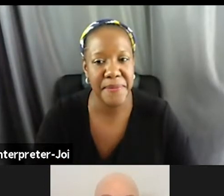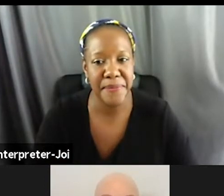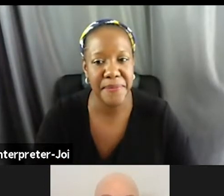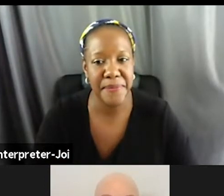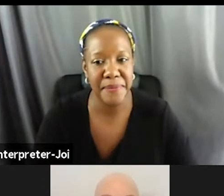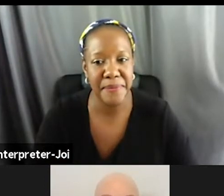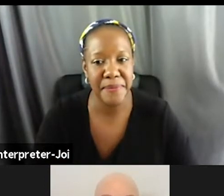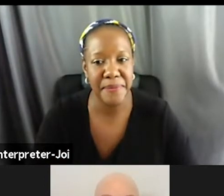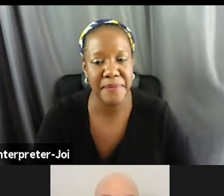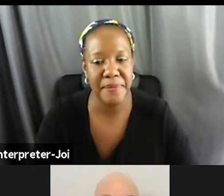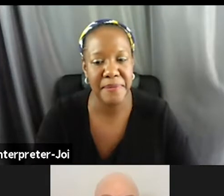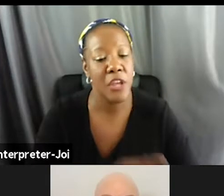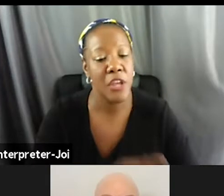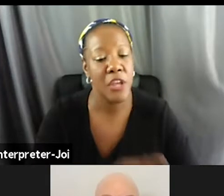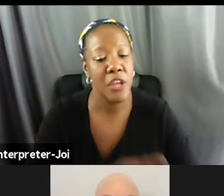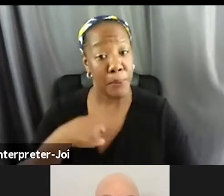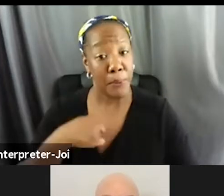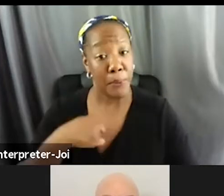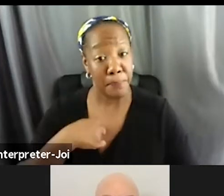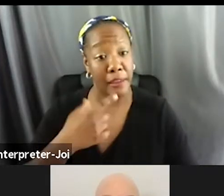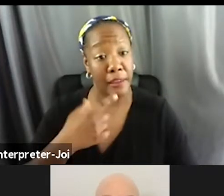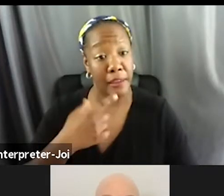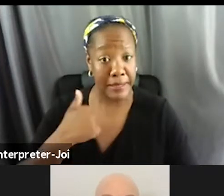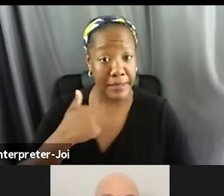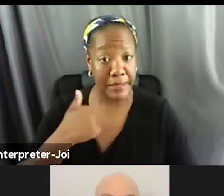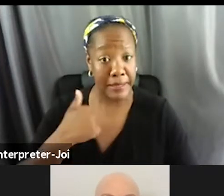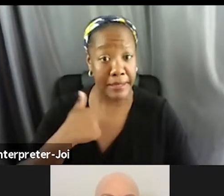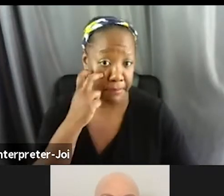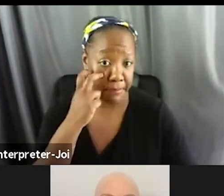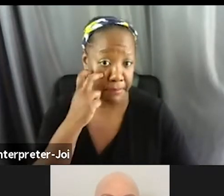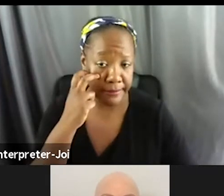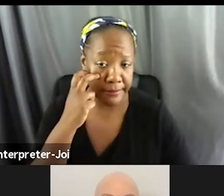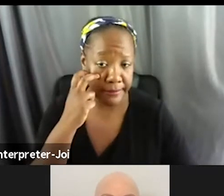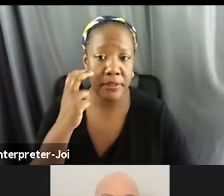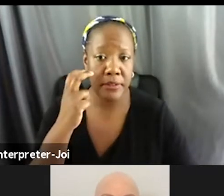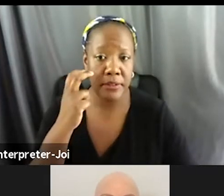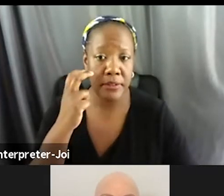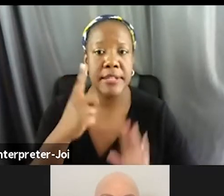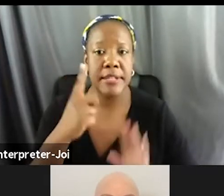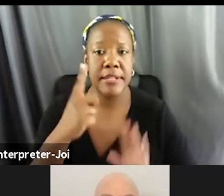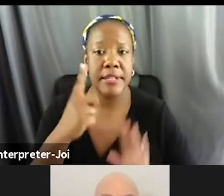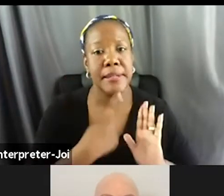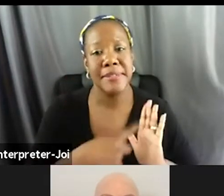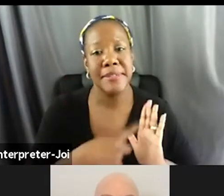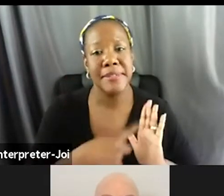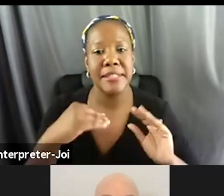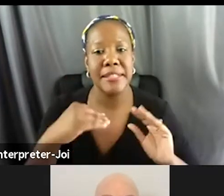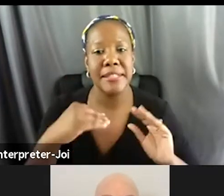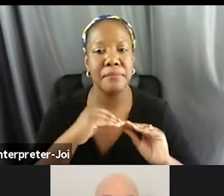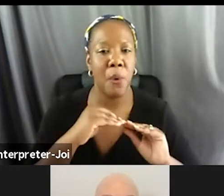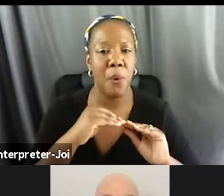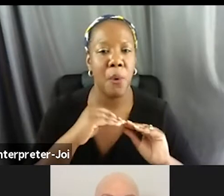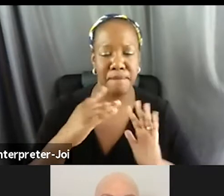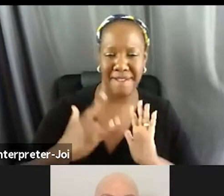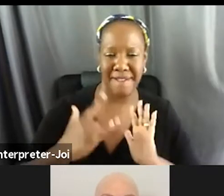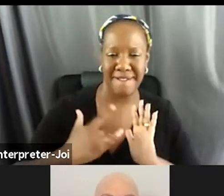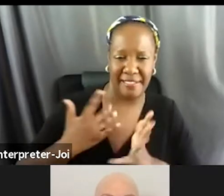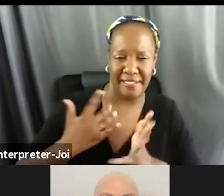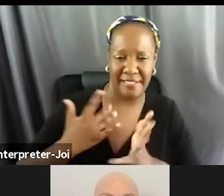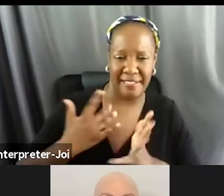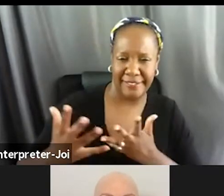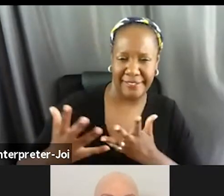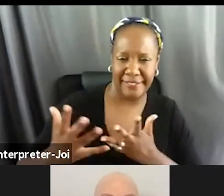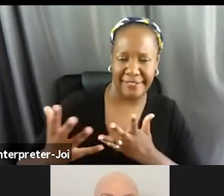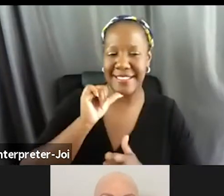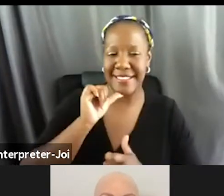because I am blind, so sometimes it's more about what I feel from people than, how they're looking at